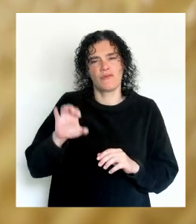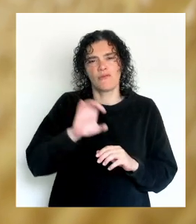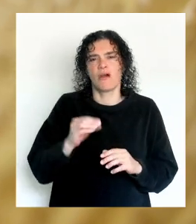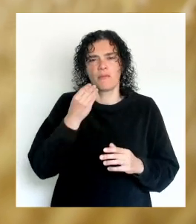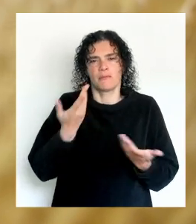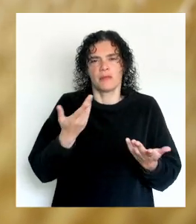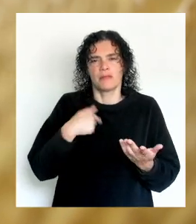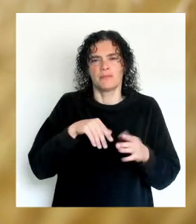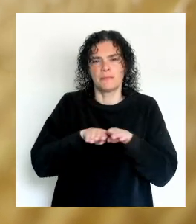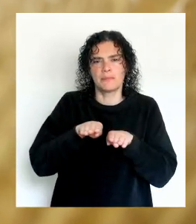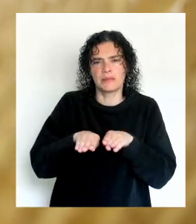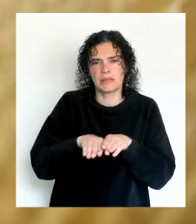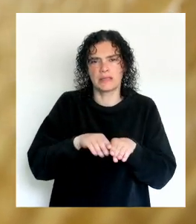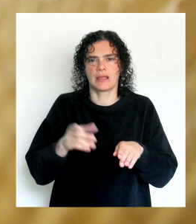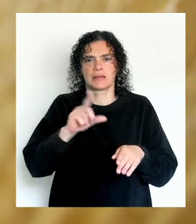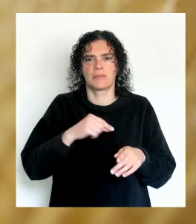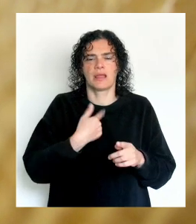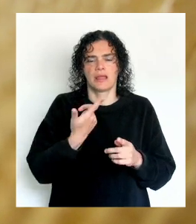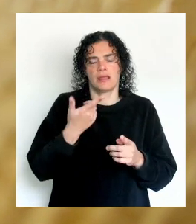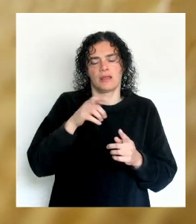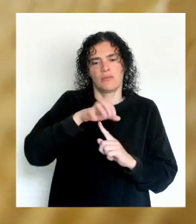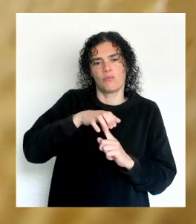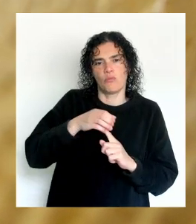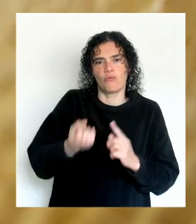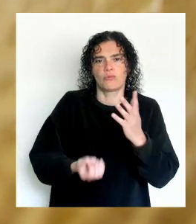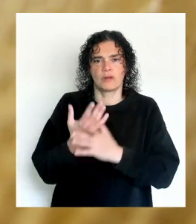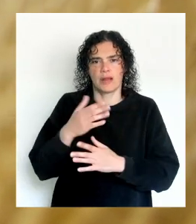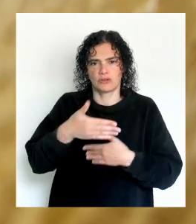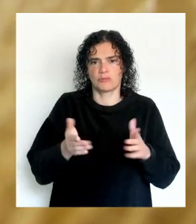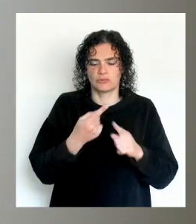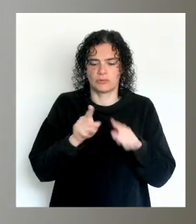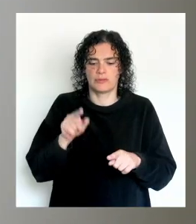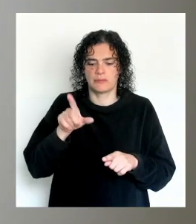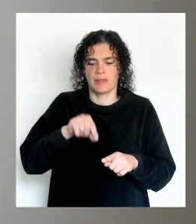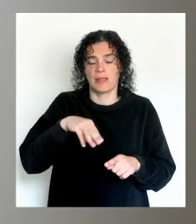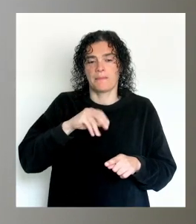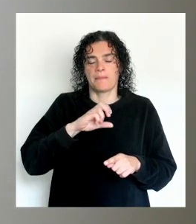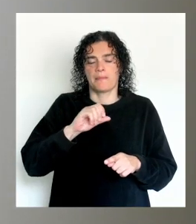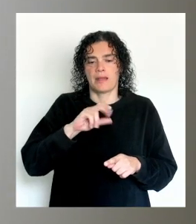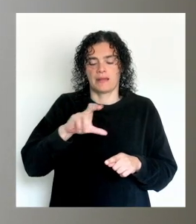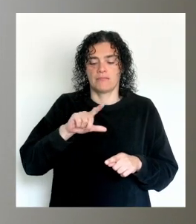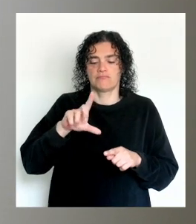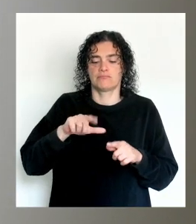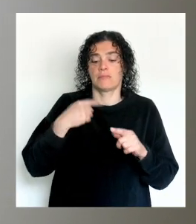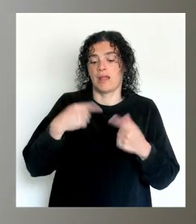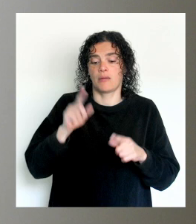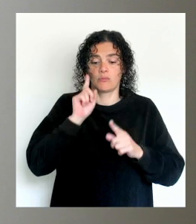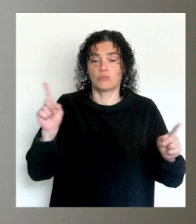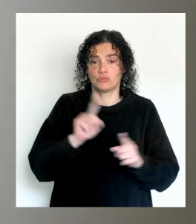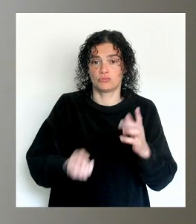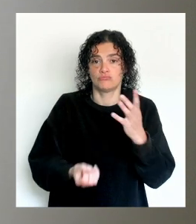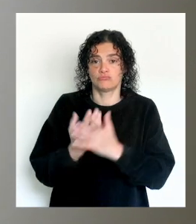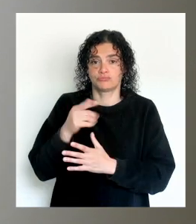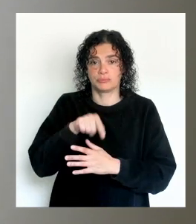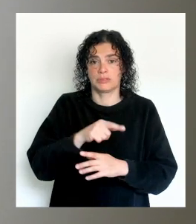different ways to practically work and create spaces out of fungi. We have Michael Aiko, who's created music for the